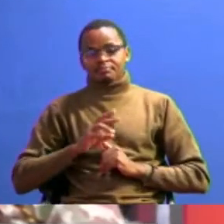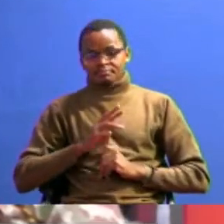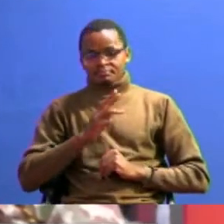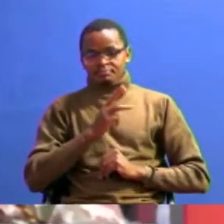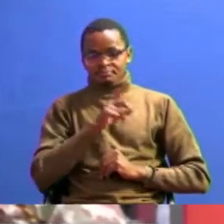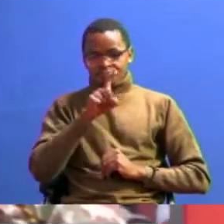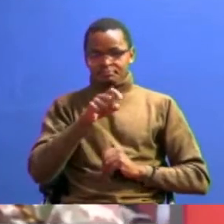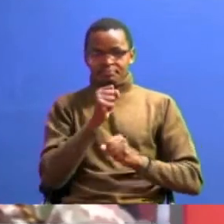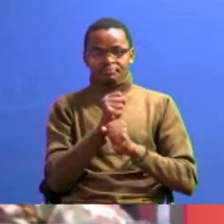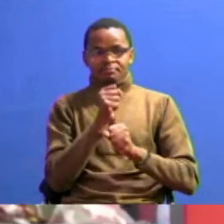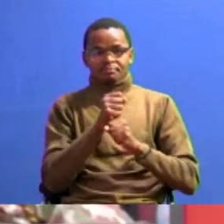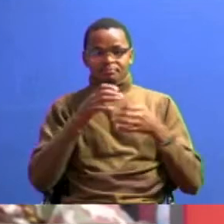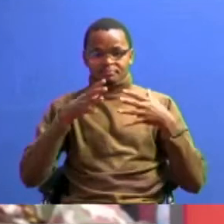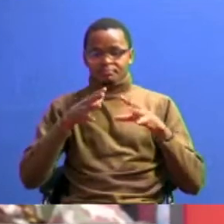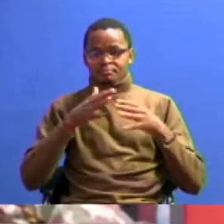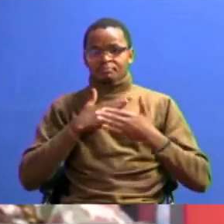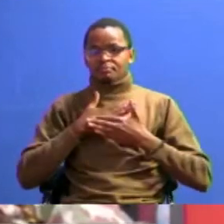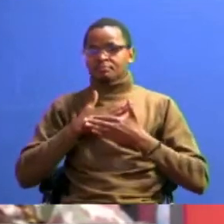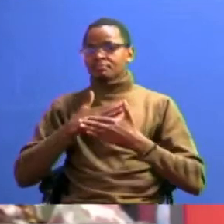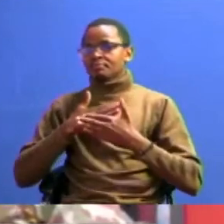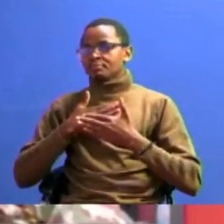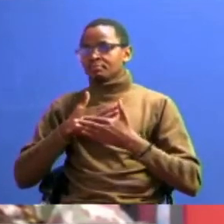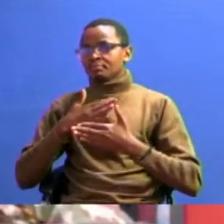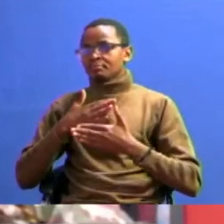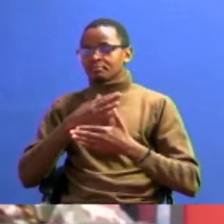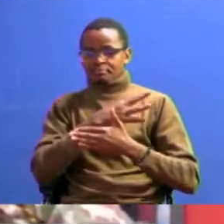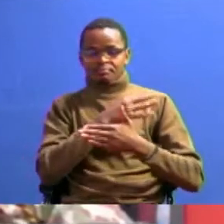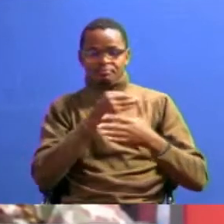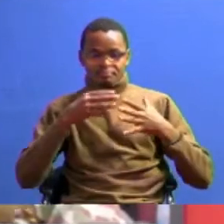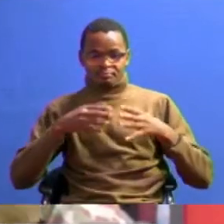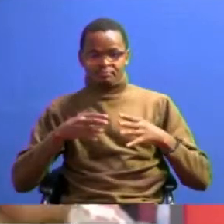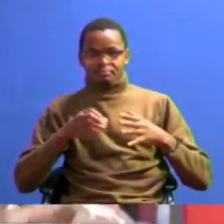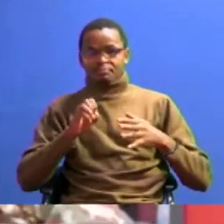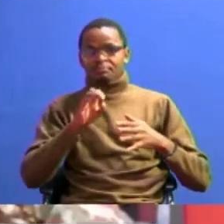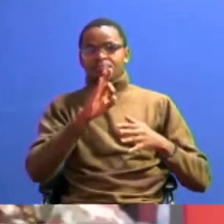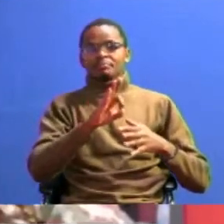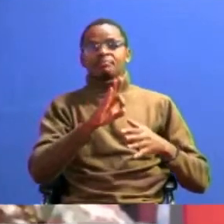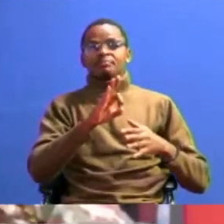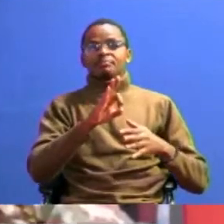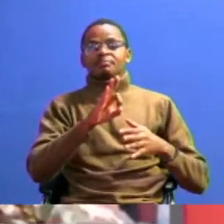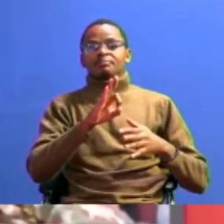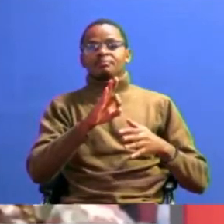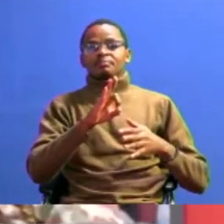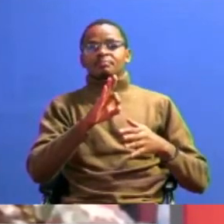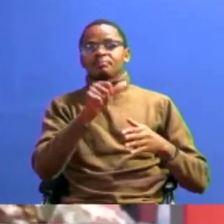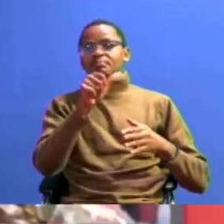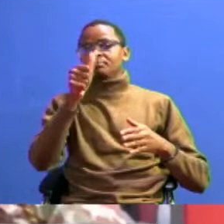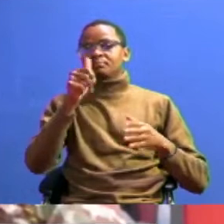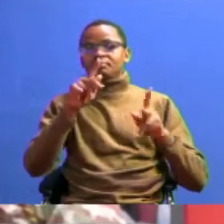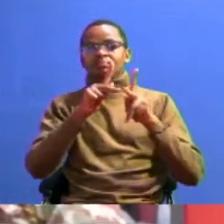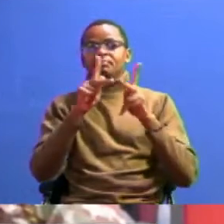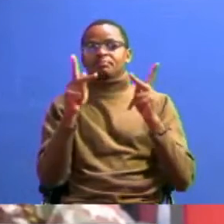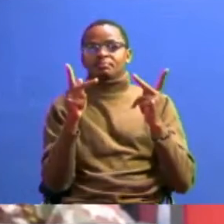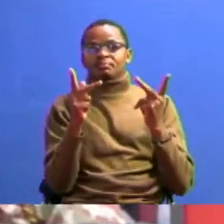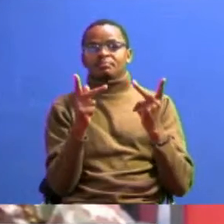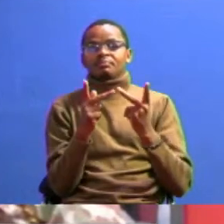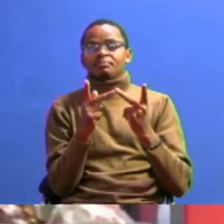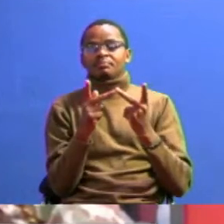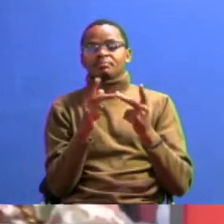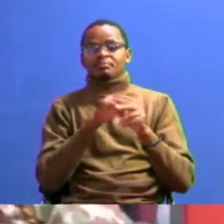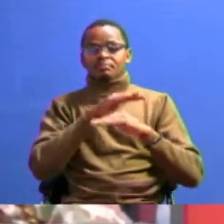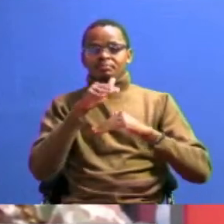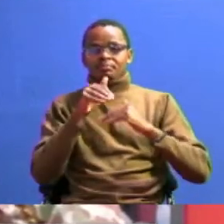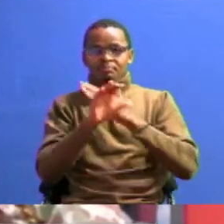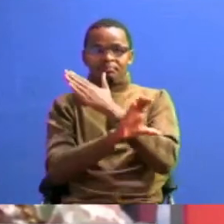make sure that the people of Samburu and the people of other places across the